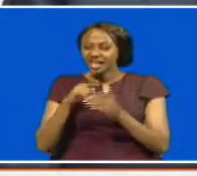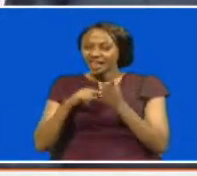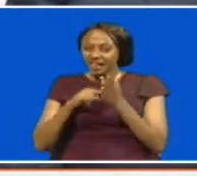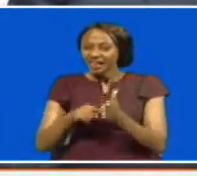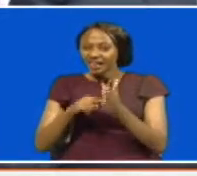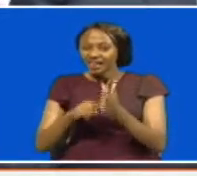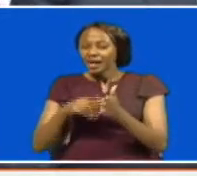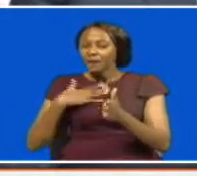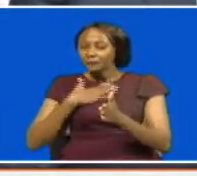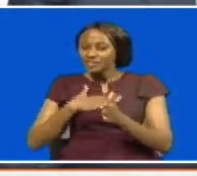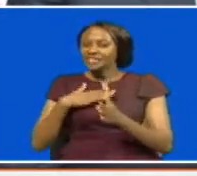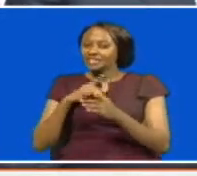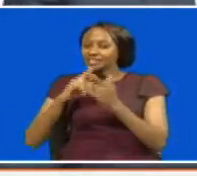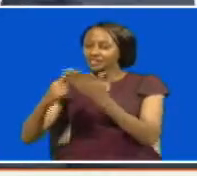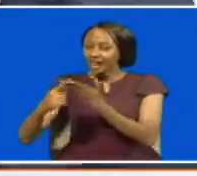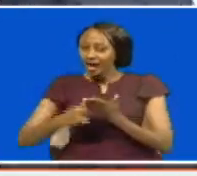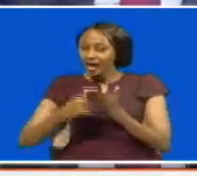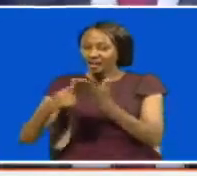na mazungumzo na yeye.